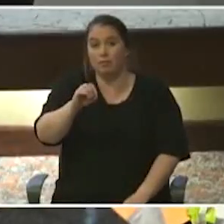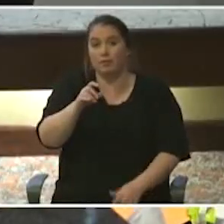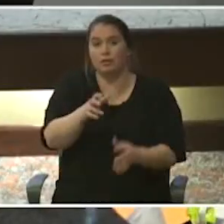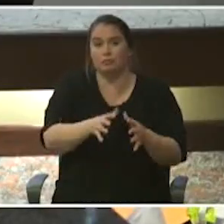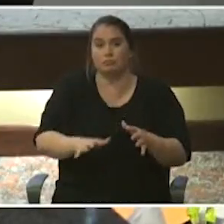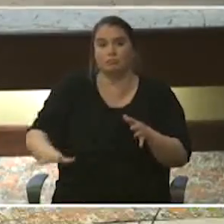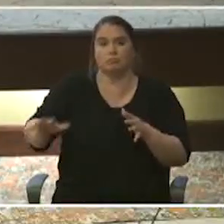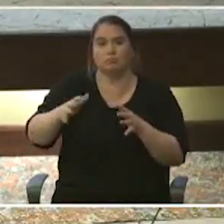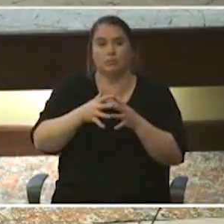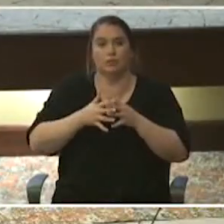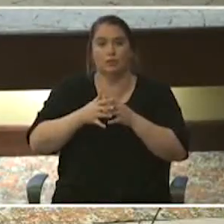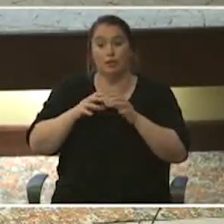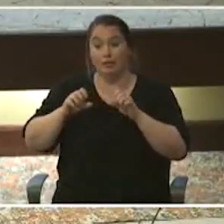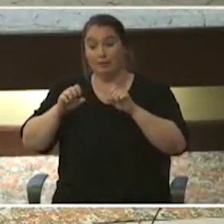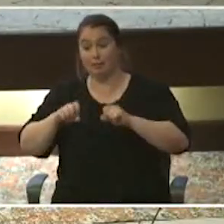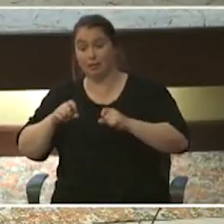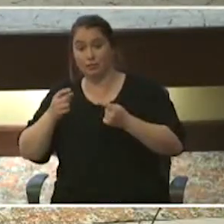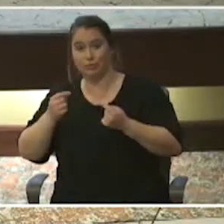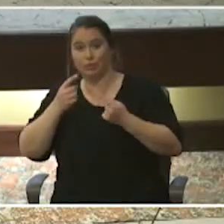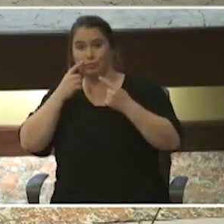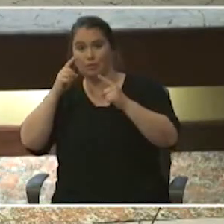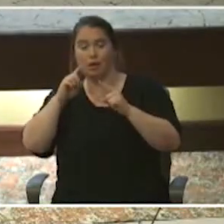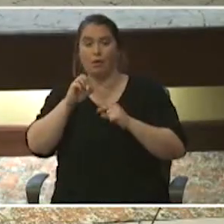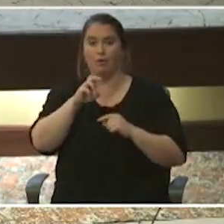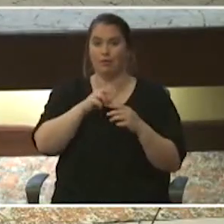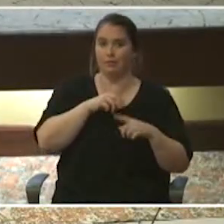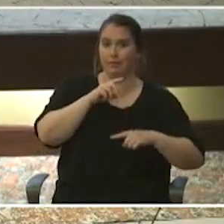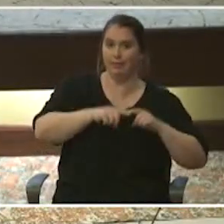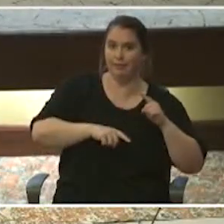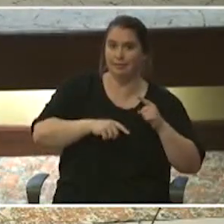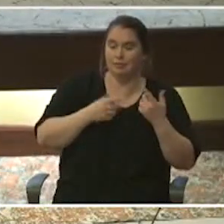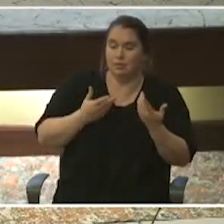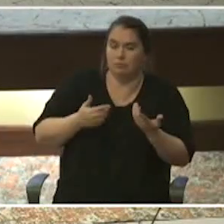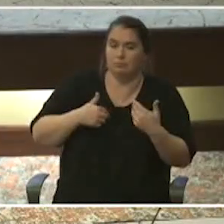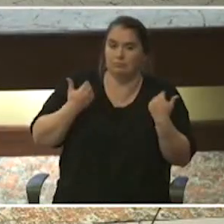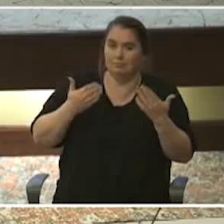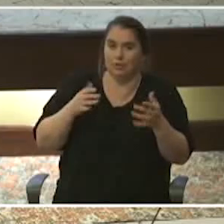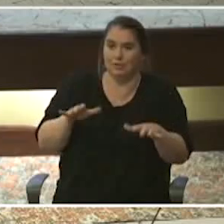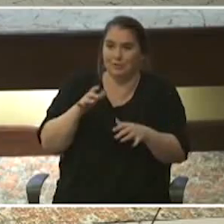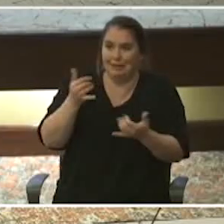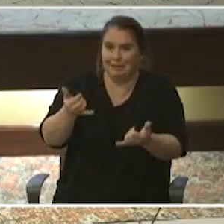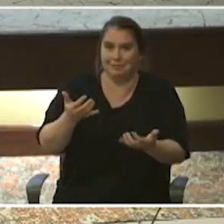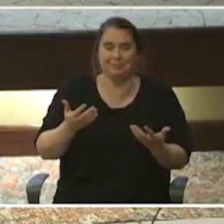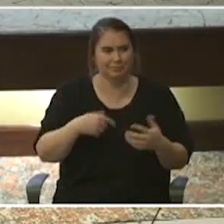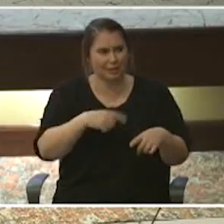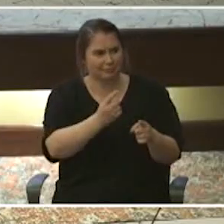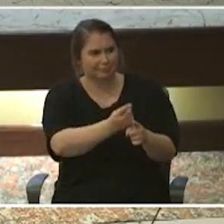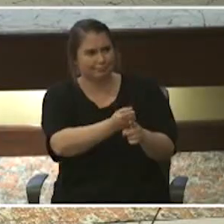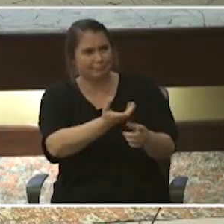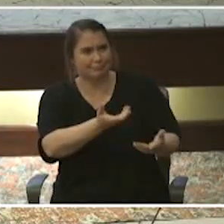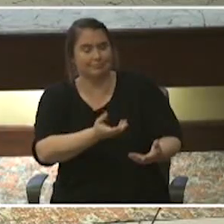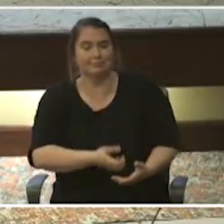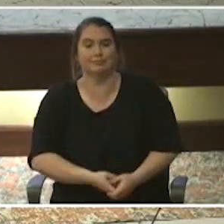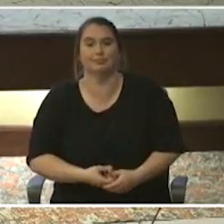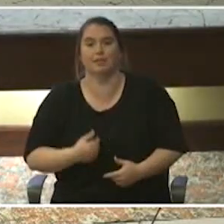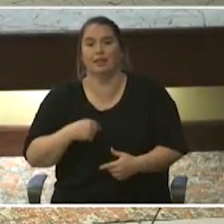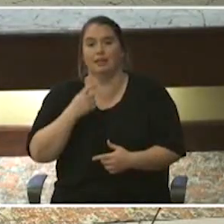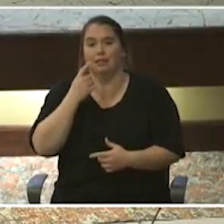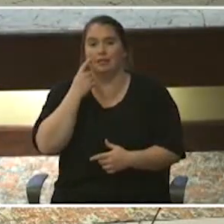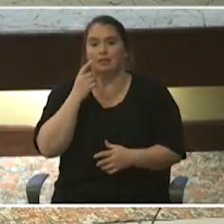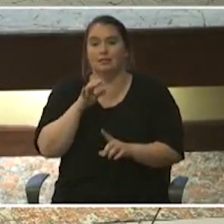the thing that you need to do it, it cannot be cheap, so I'd rather do it all at once. Right, right. I think especially given